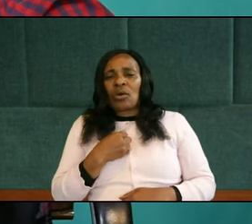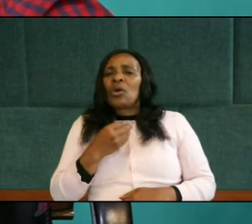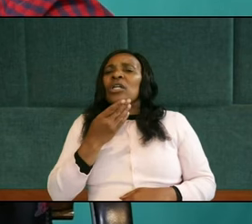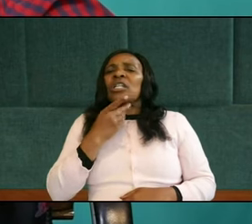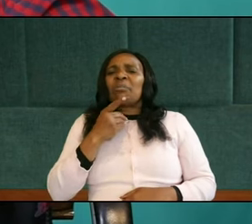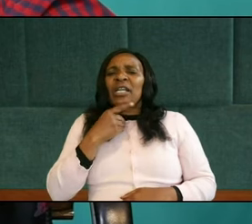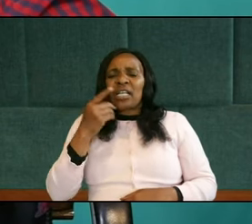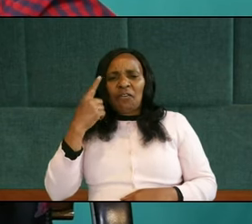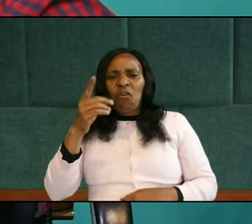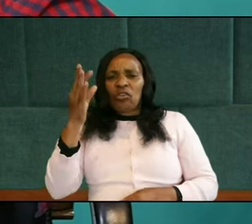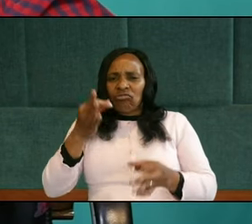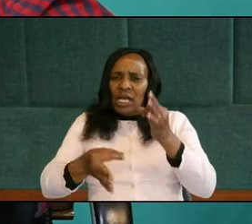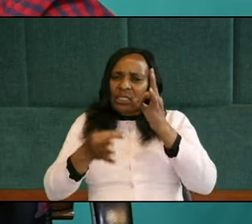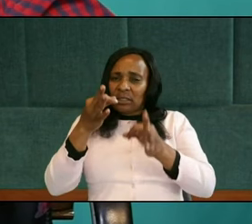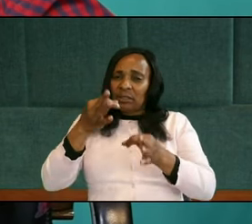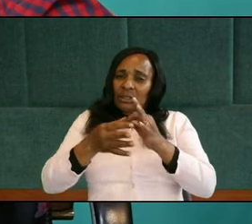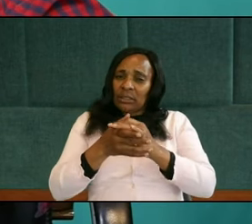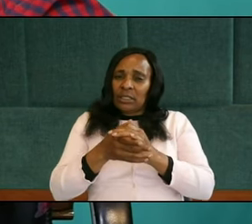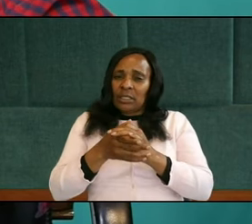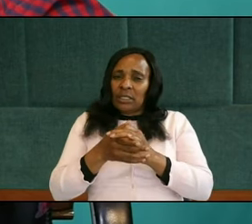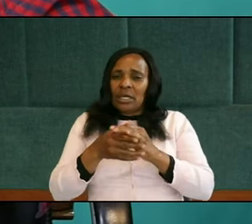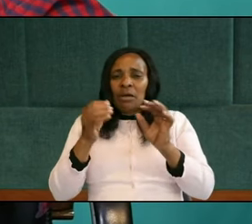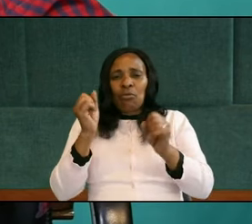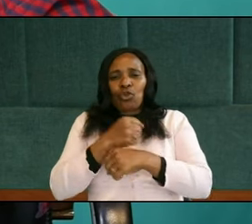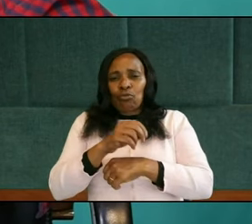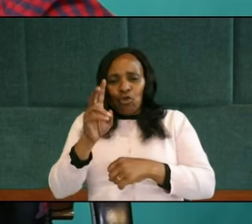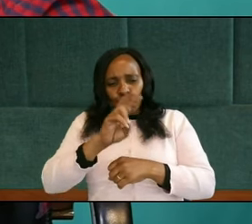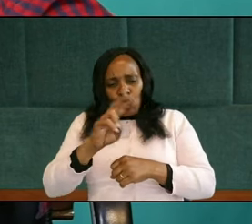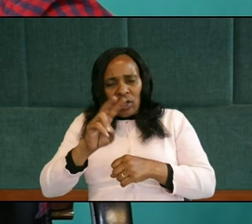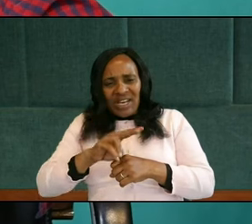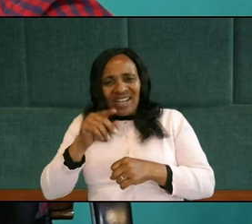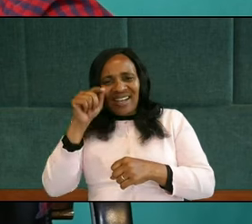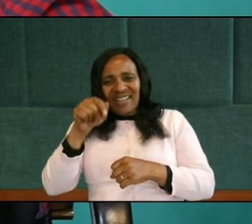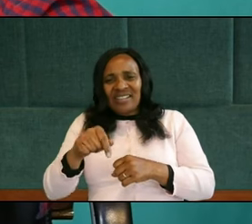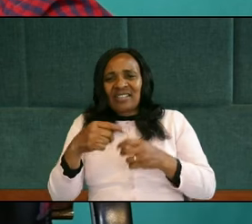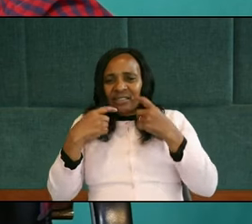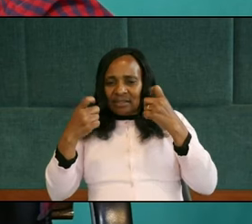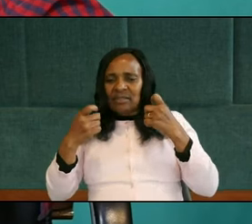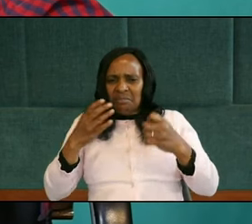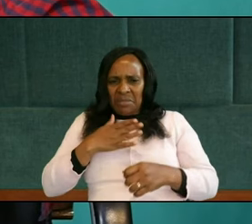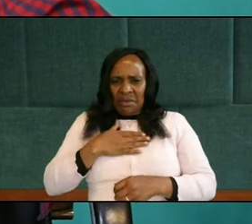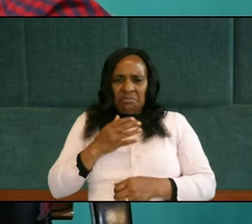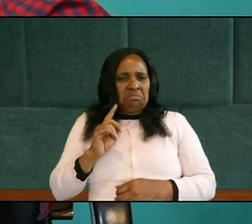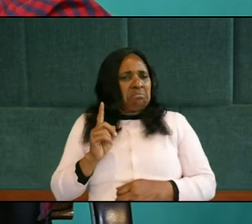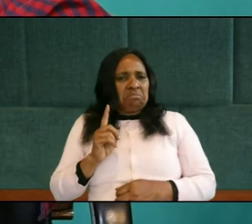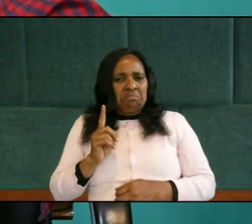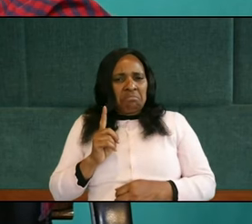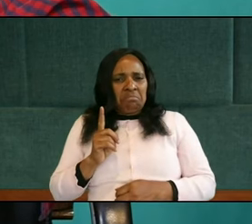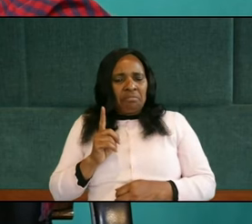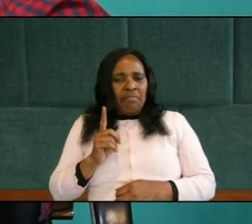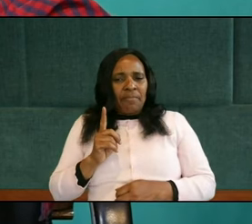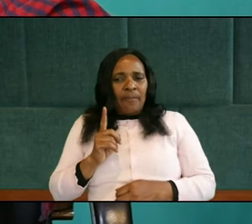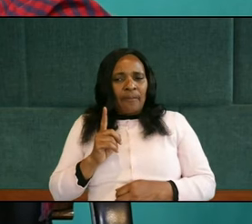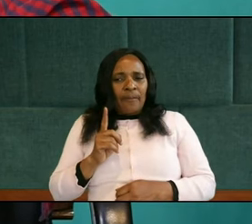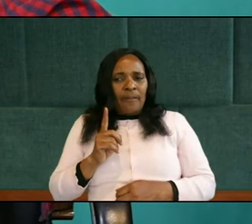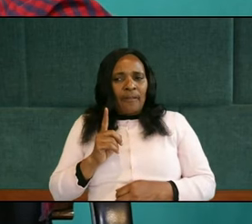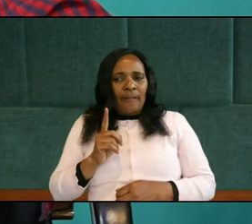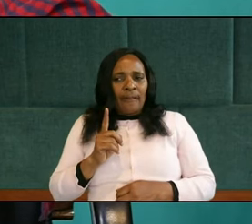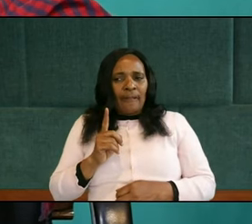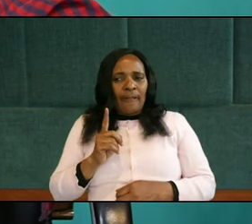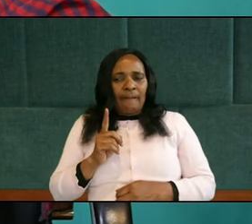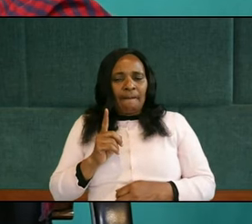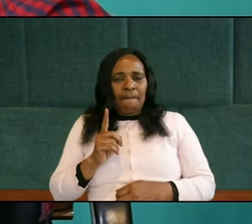when he was angry and demanding for justice, he didn't recognize that that was his sin. Mm. And